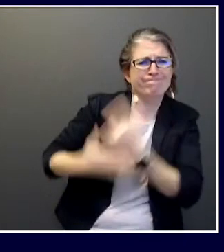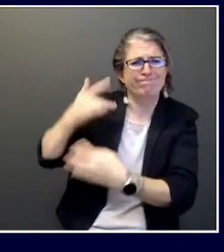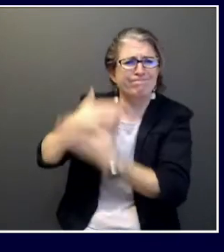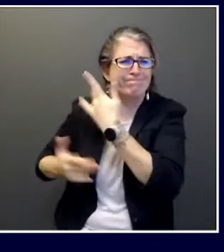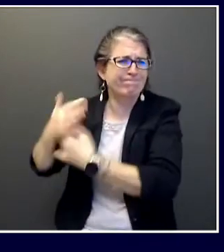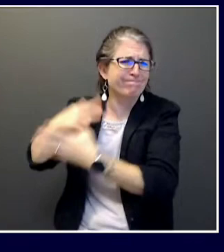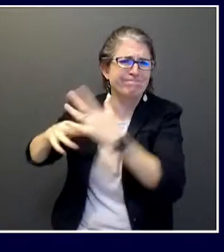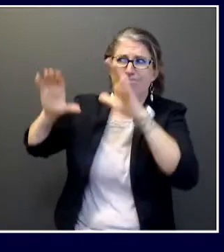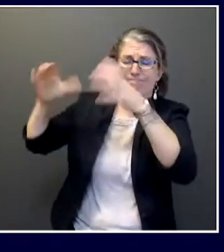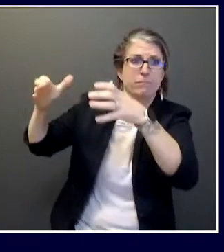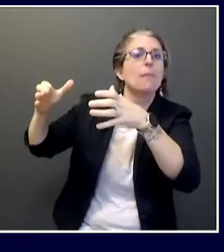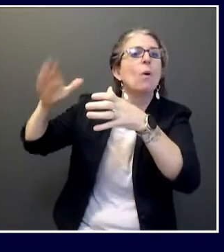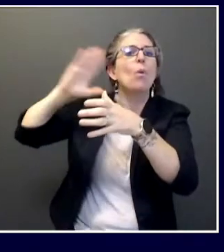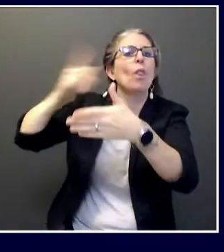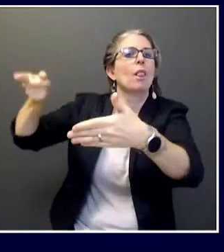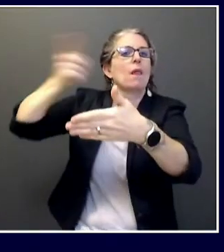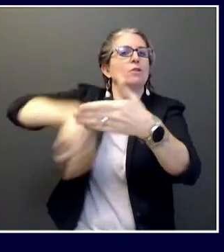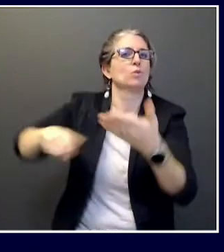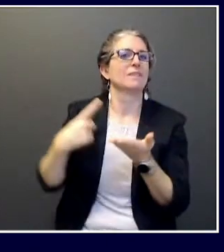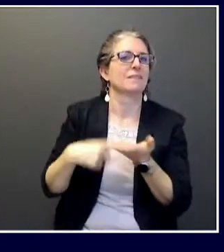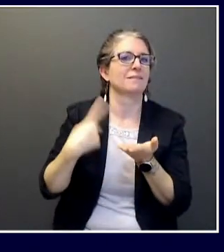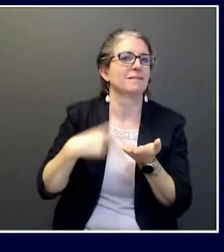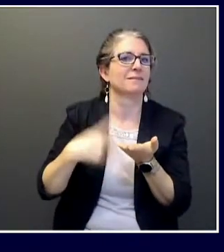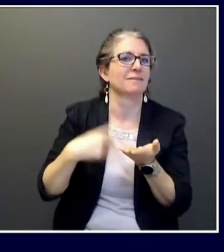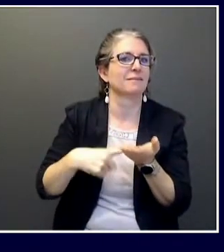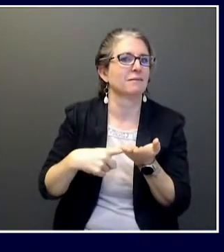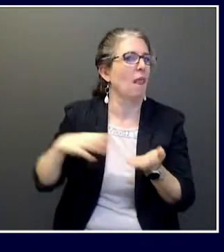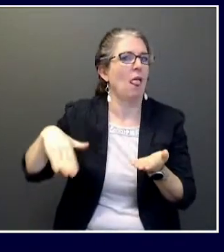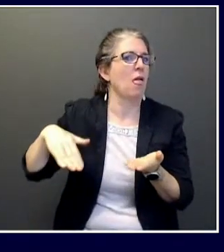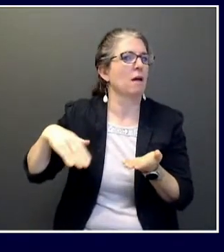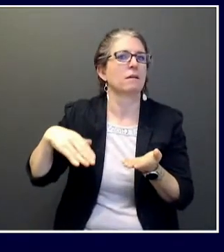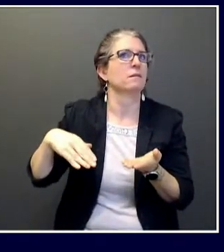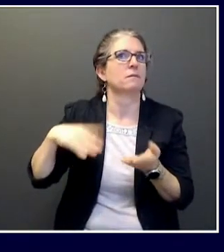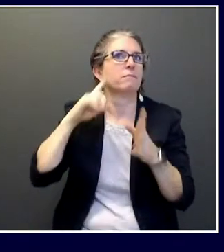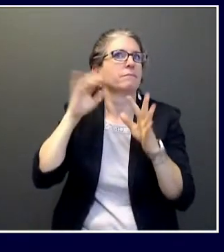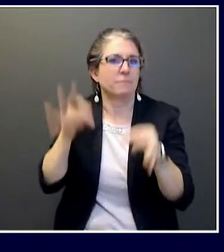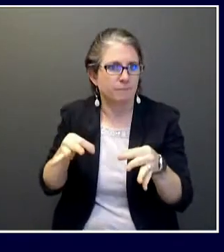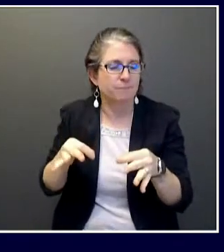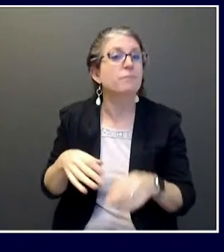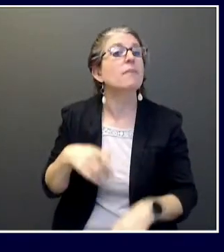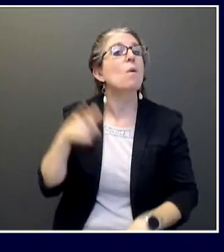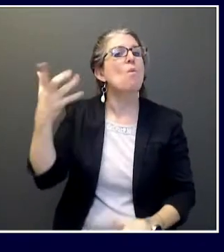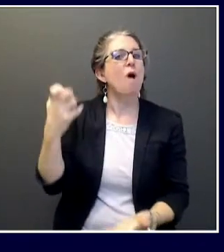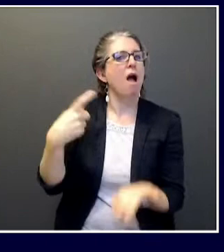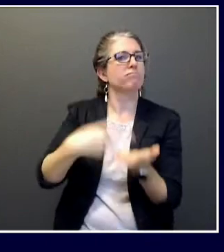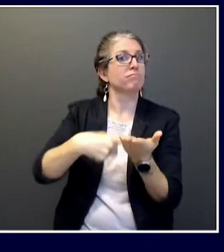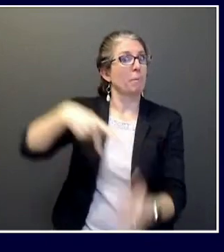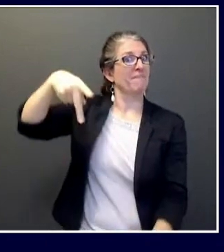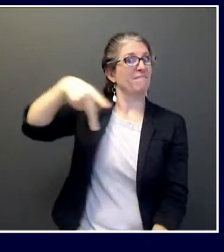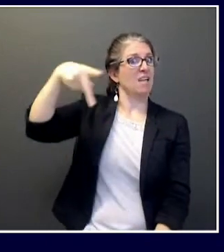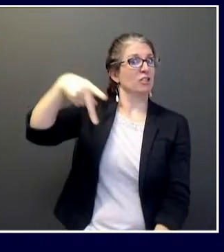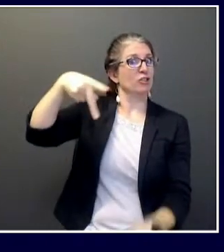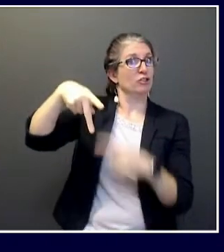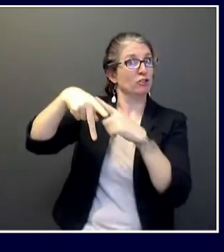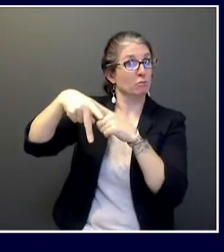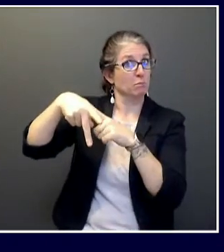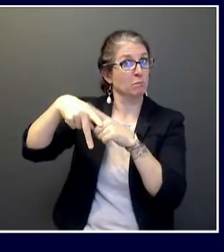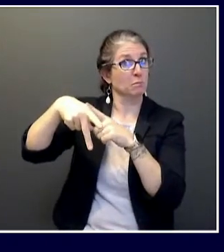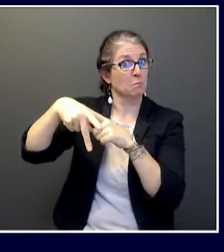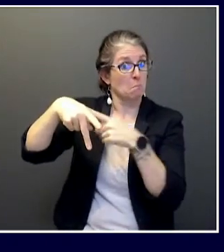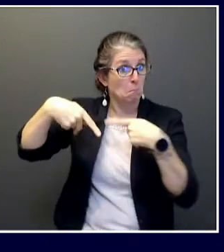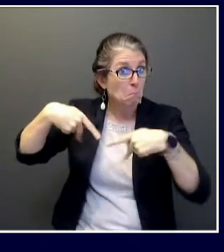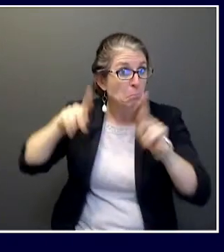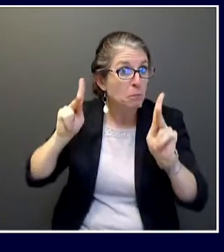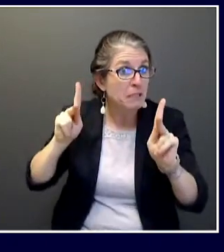around the authorization of Pfizer's vaccine for children in Maine aged 5 to 11. That meeting is happening on